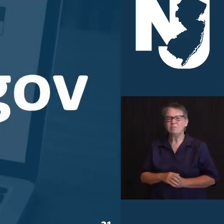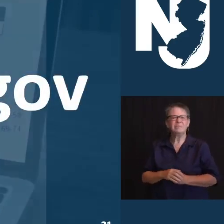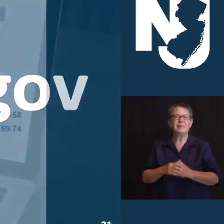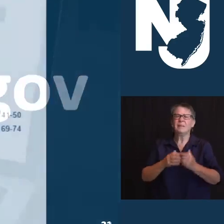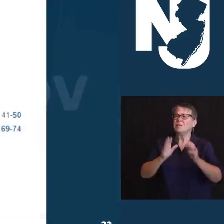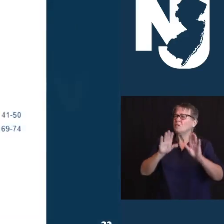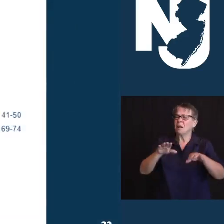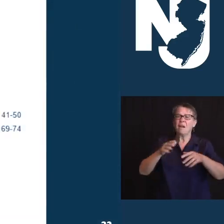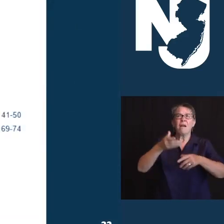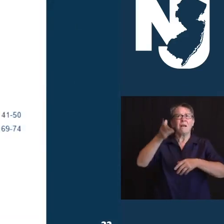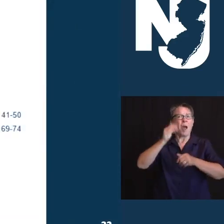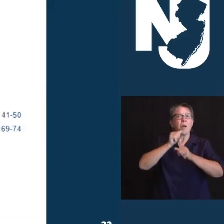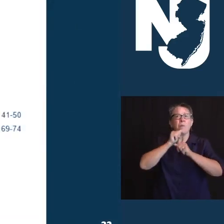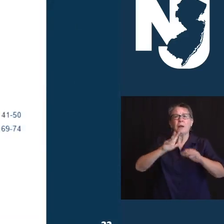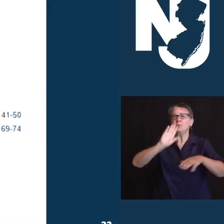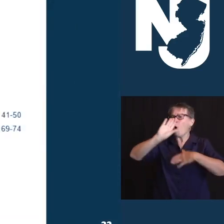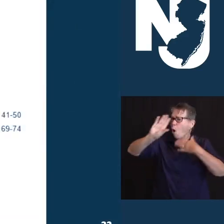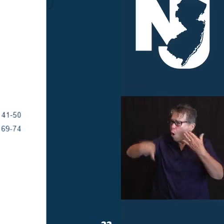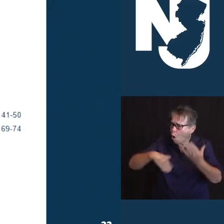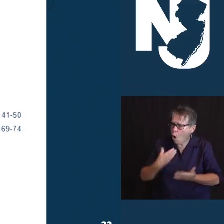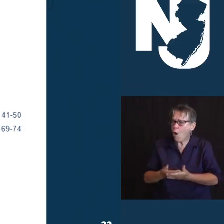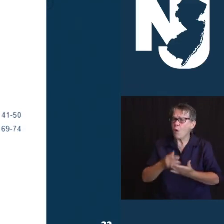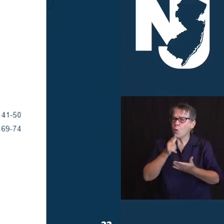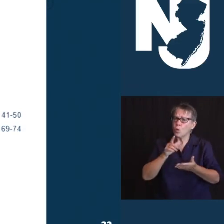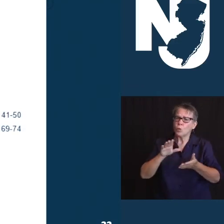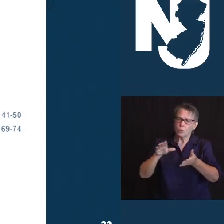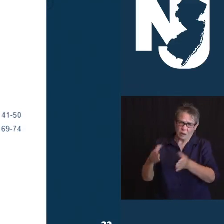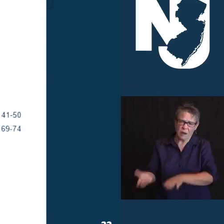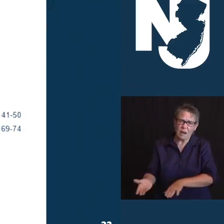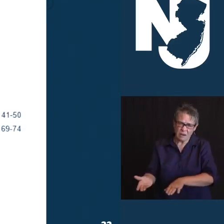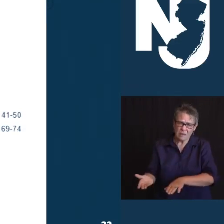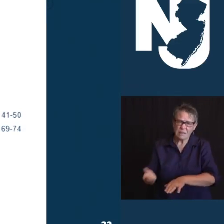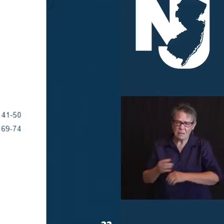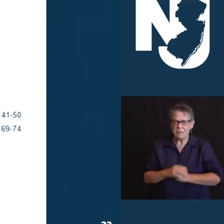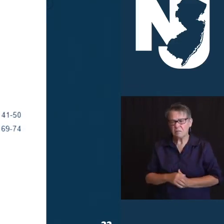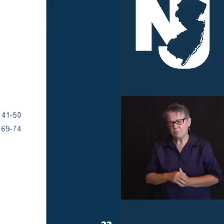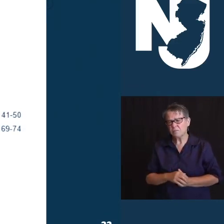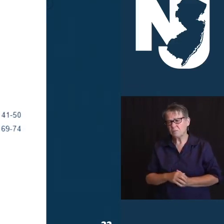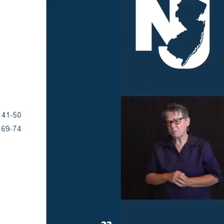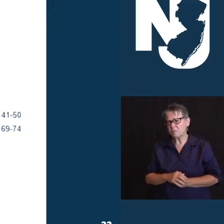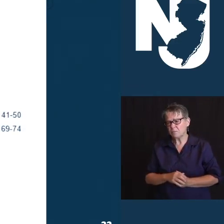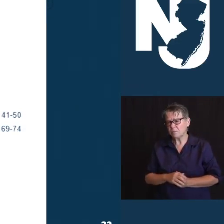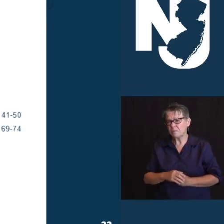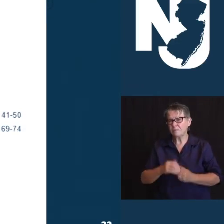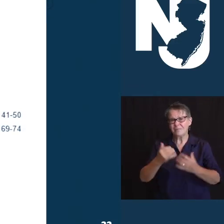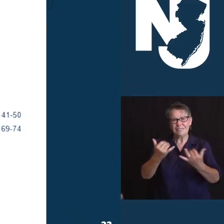until September 30th to get everyone in New Jersey to respond to the 2020 census. And our Get